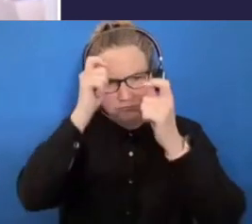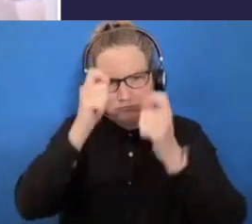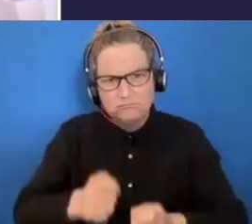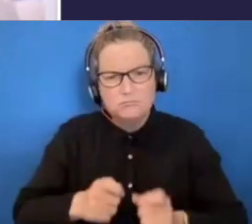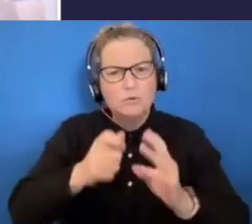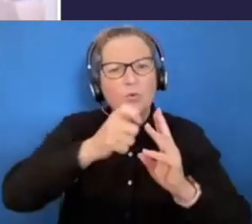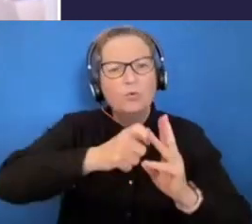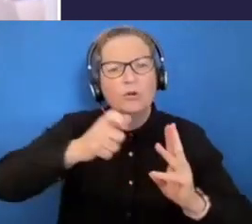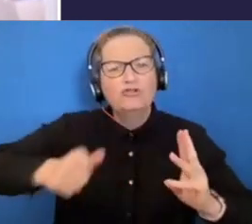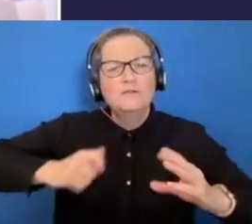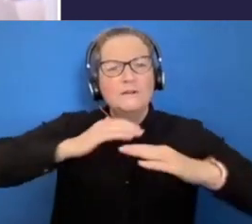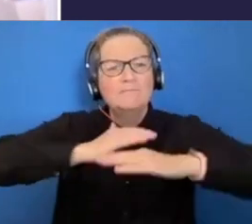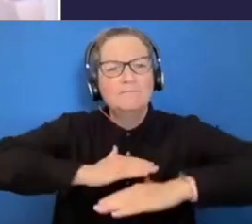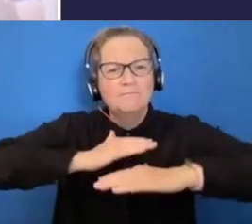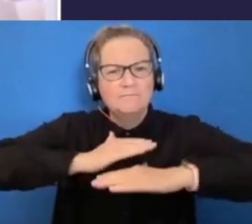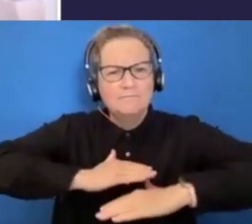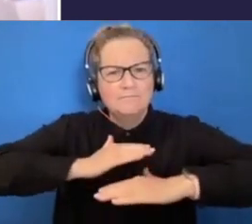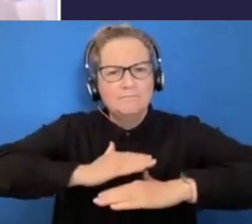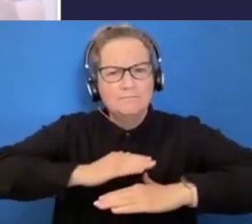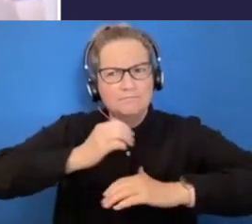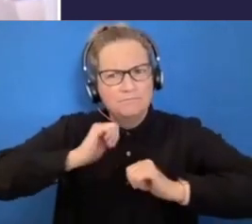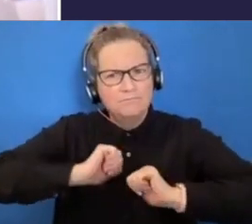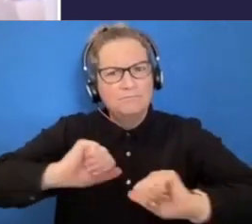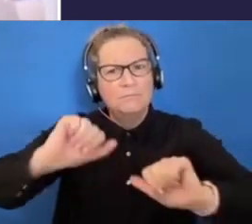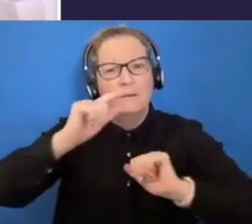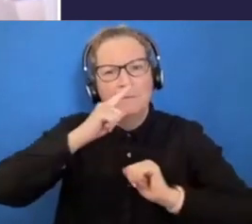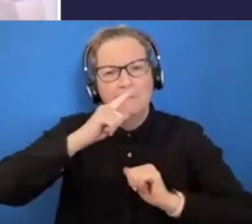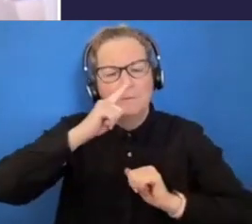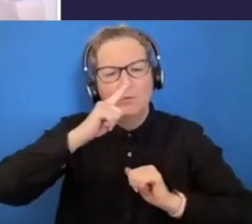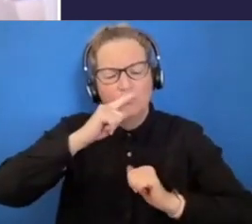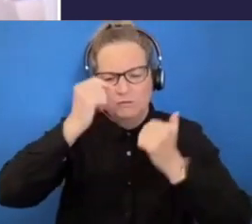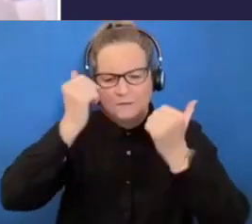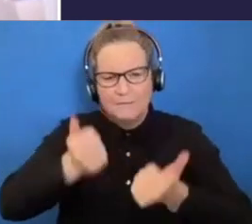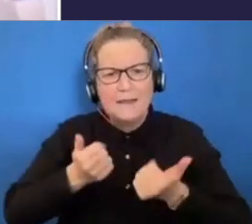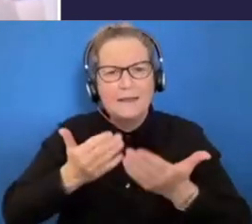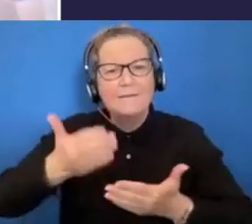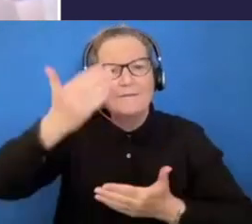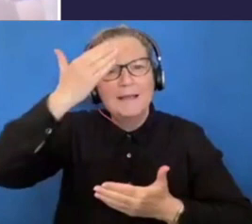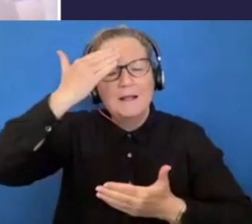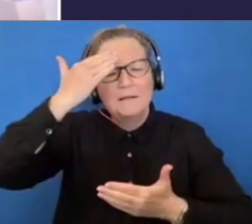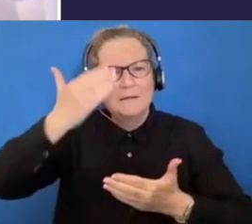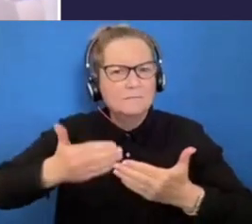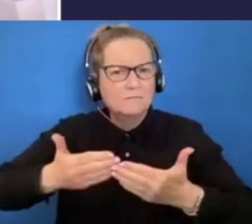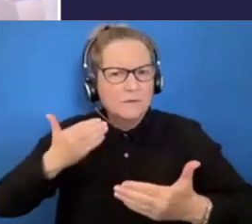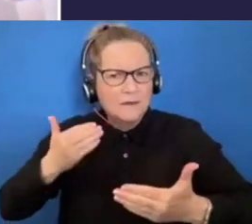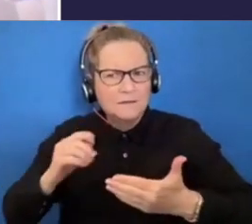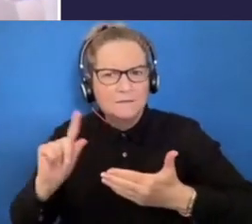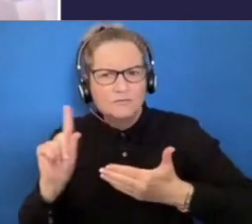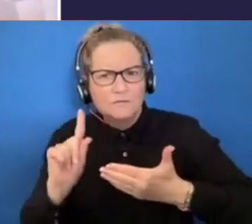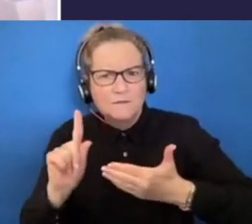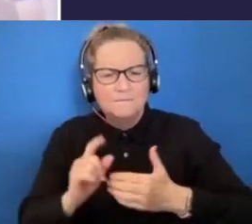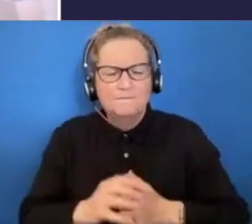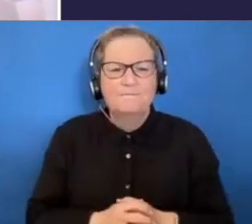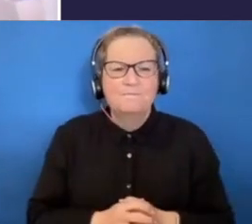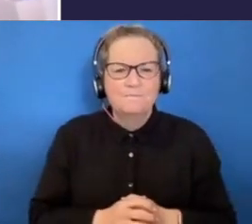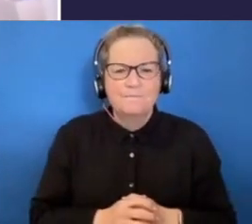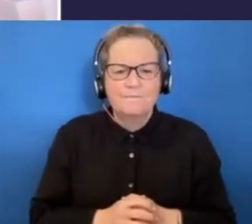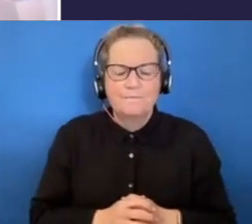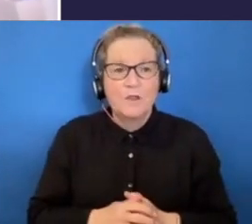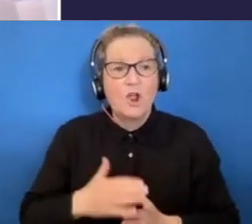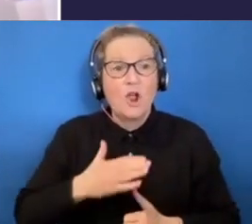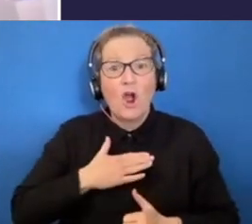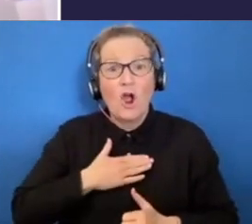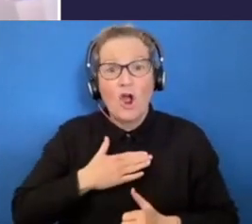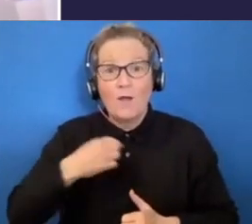country I present from today and pay respect to their elders past and present. I am Jessica's